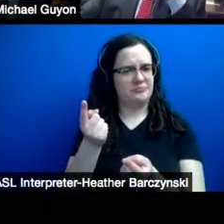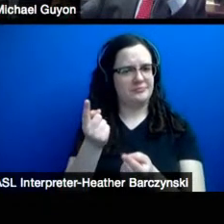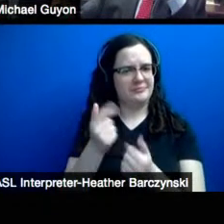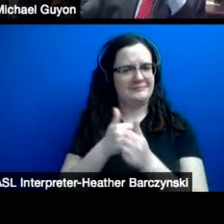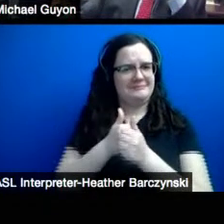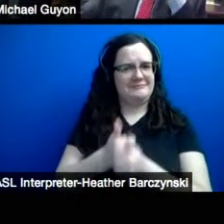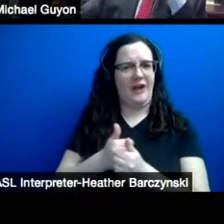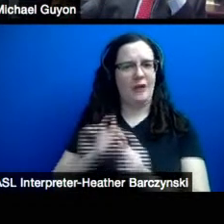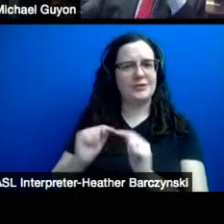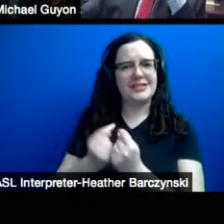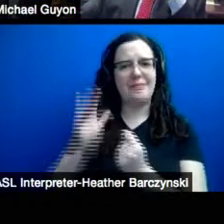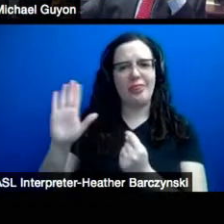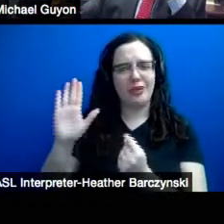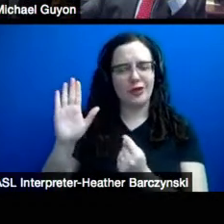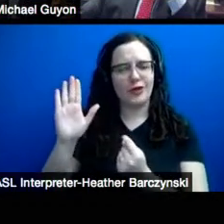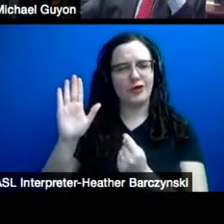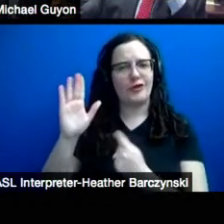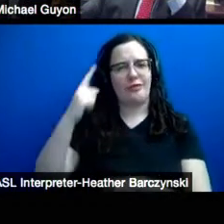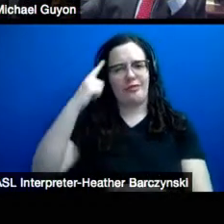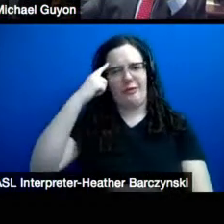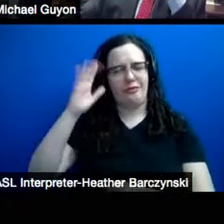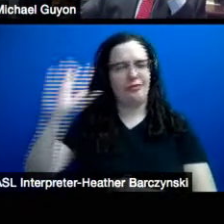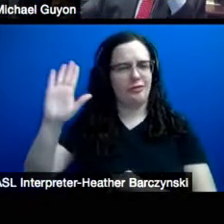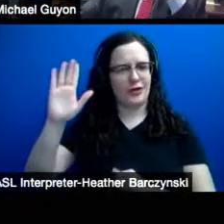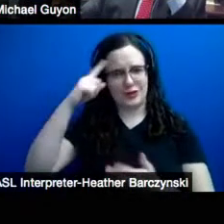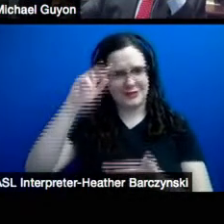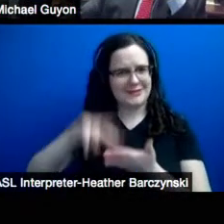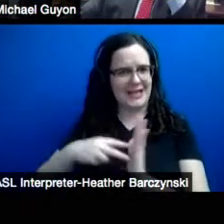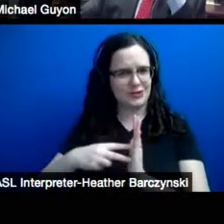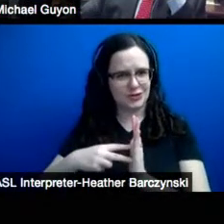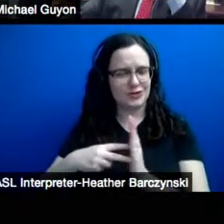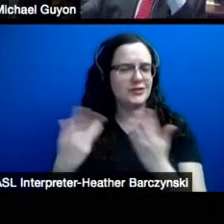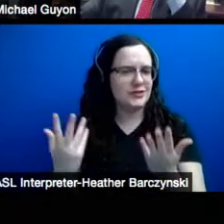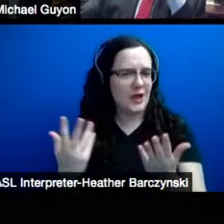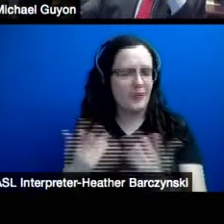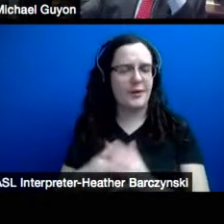intended and thought the area was going to be.